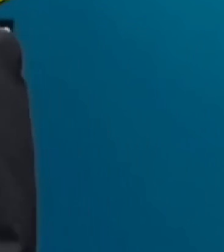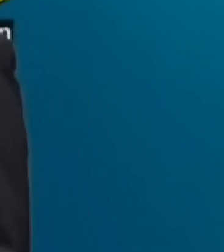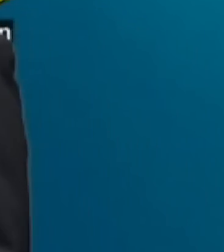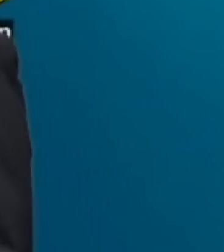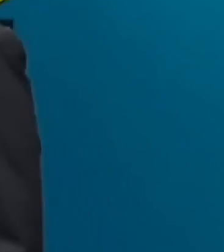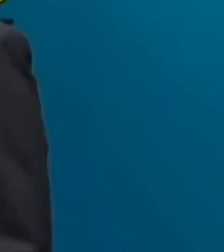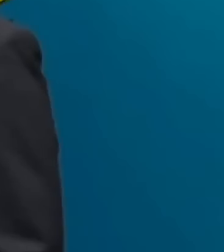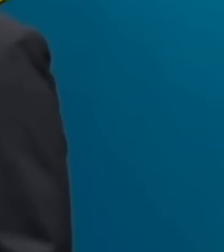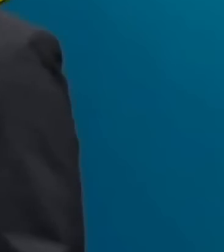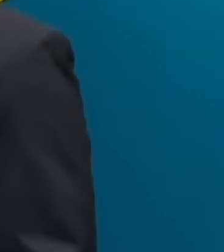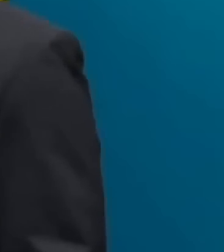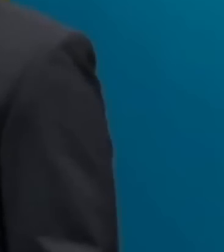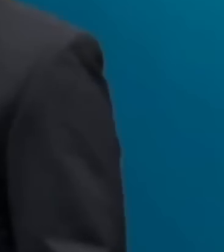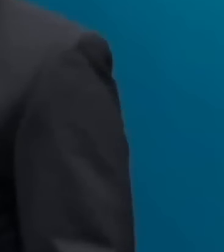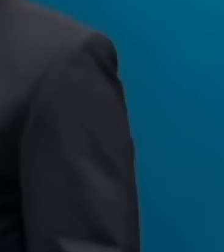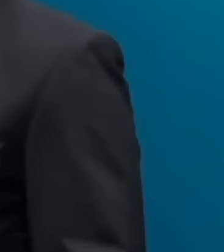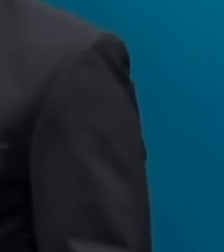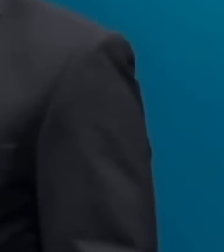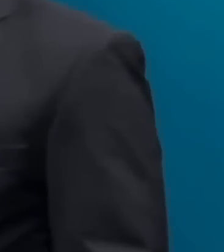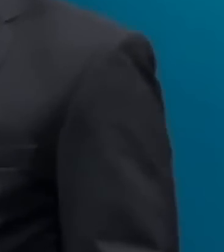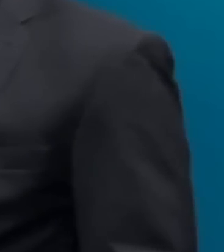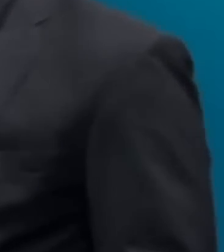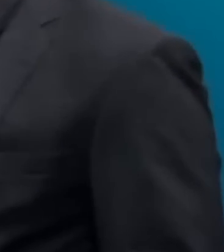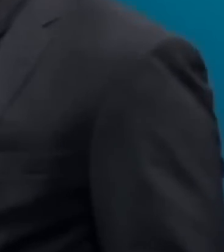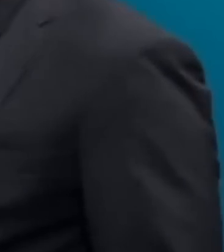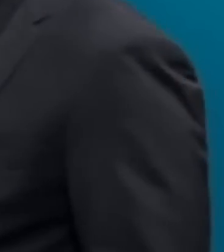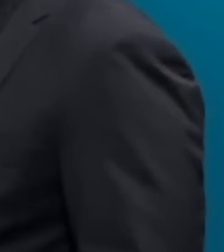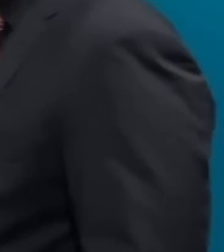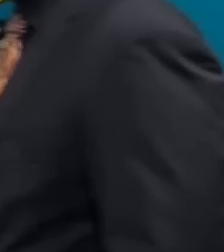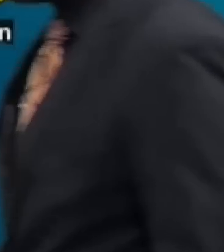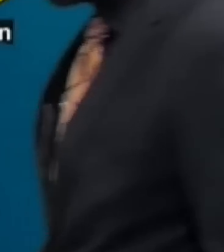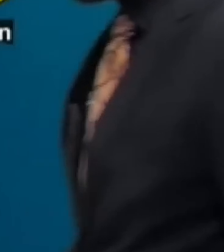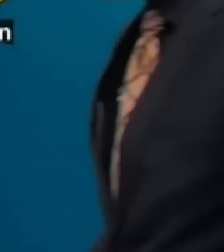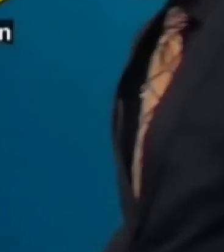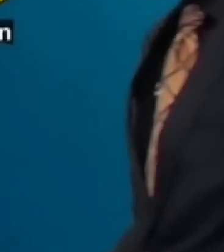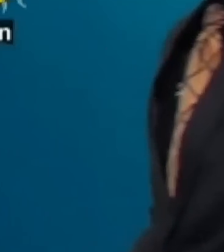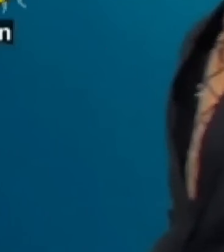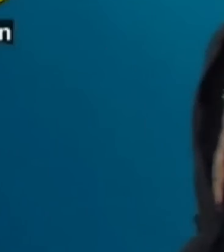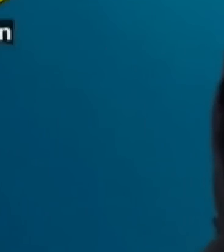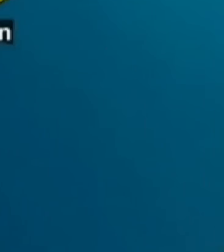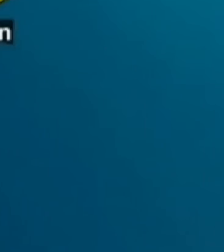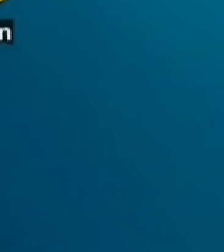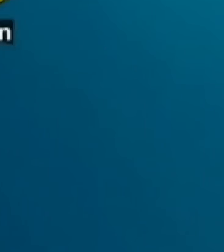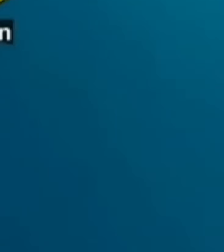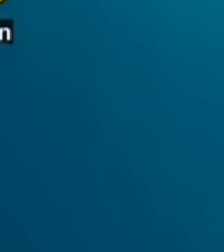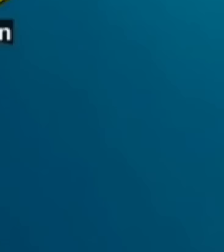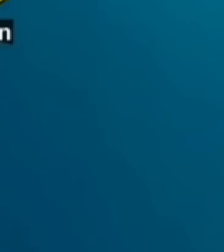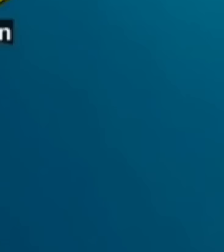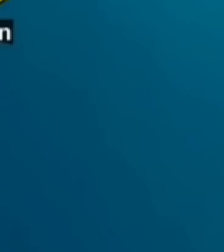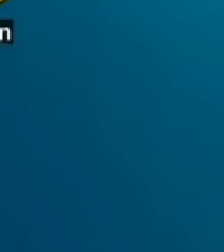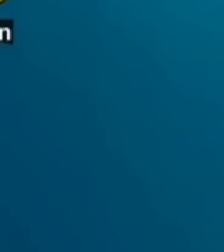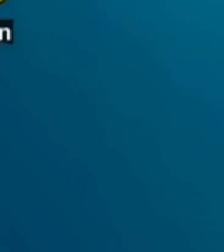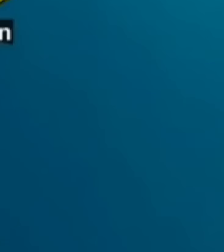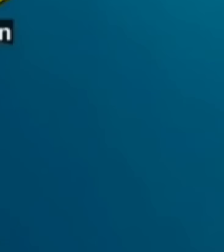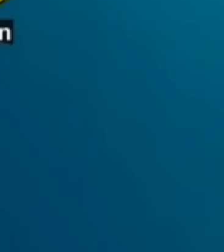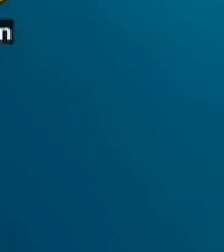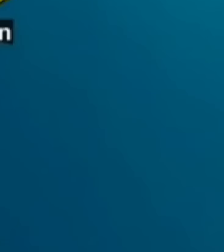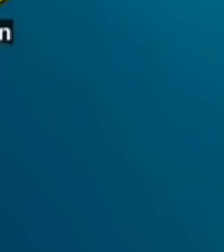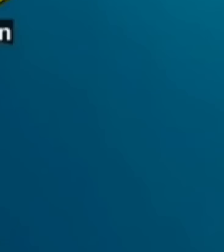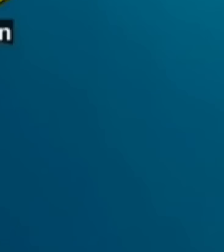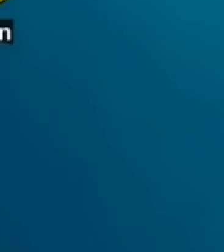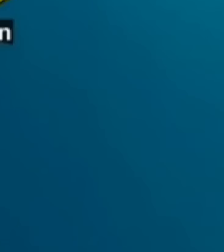moya fela e matla ho tla jwale hona ka hare up and down o tla jwale ka ro ka pa bophirima re shebile boholo bana ha teng sentse re shebile hona ka hare ho freestyle le hona ka ro thekeng